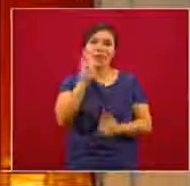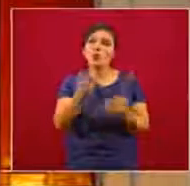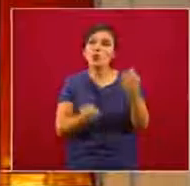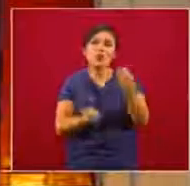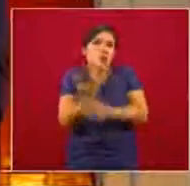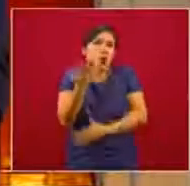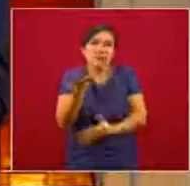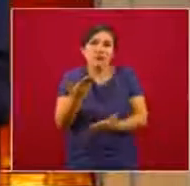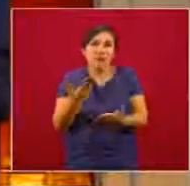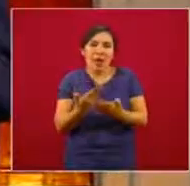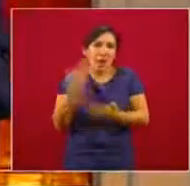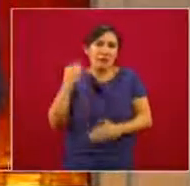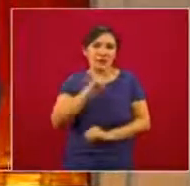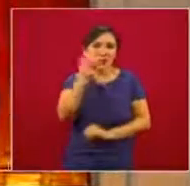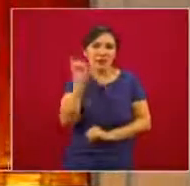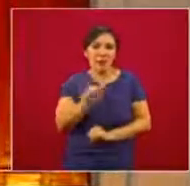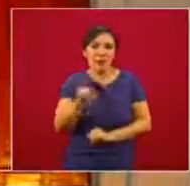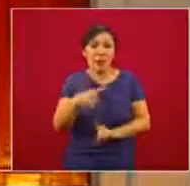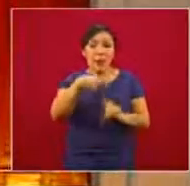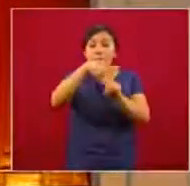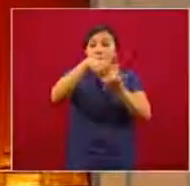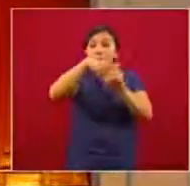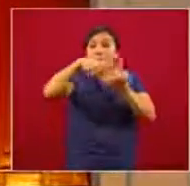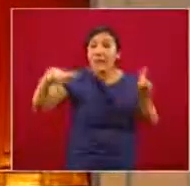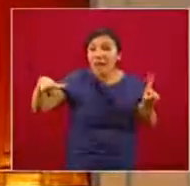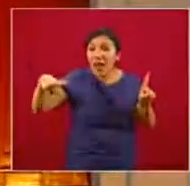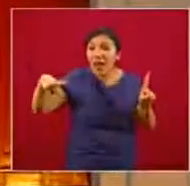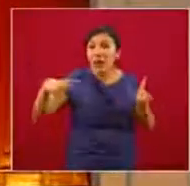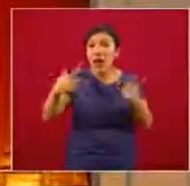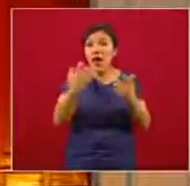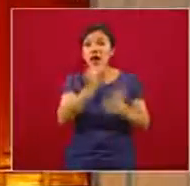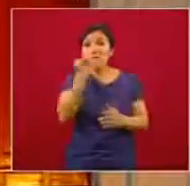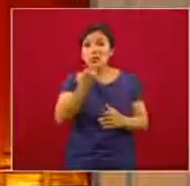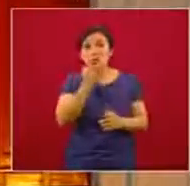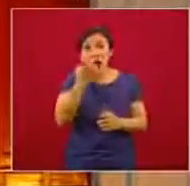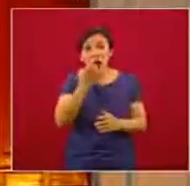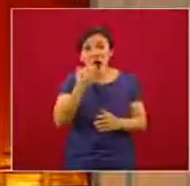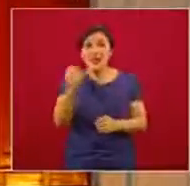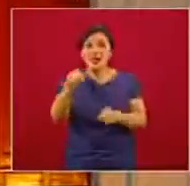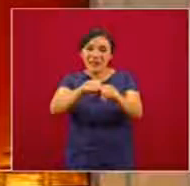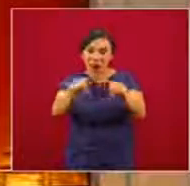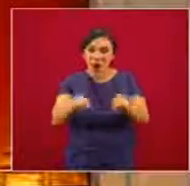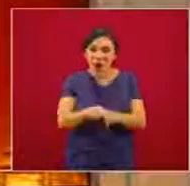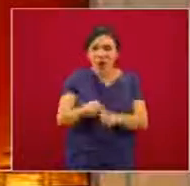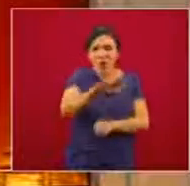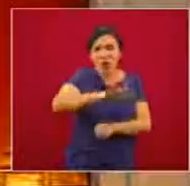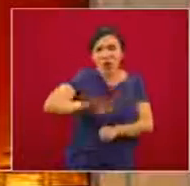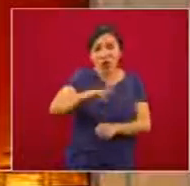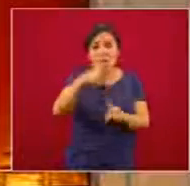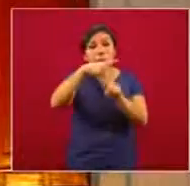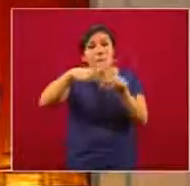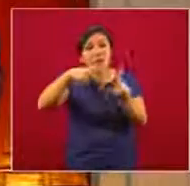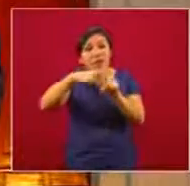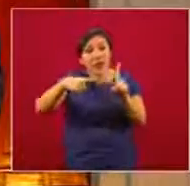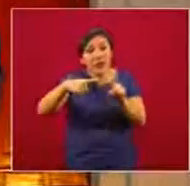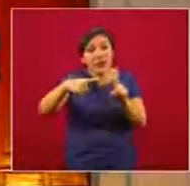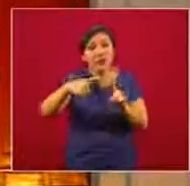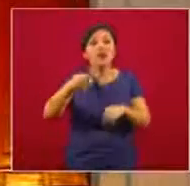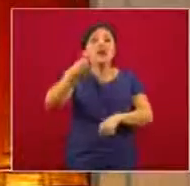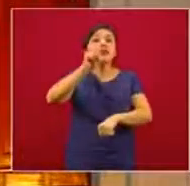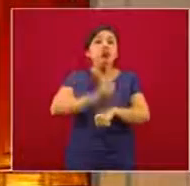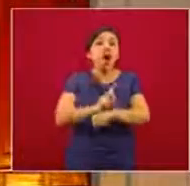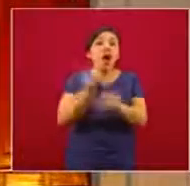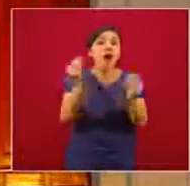presence novedoso. in La the vista classrooms de la by escuela, using de the los last names. So half the schools,